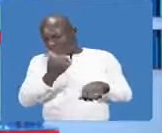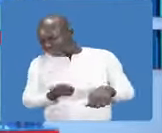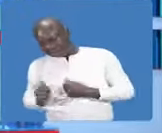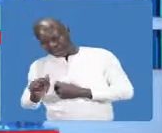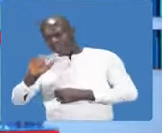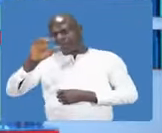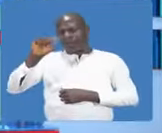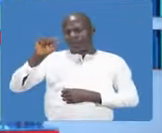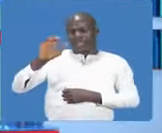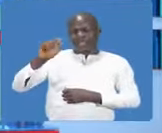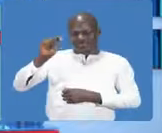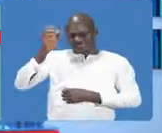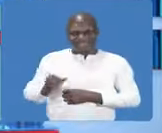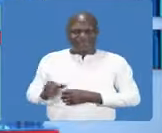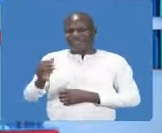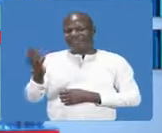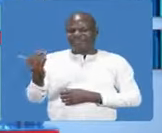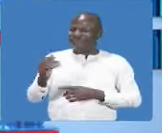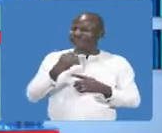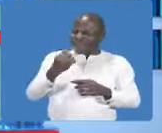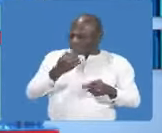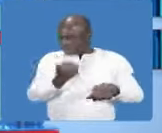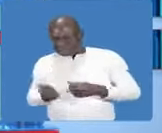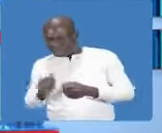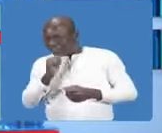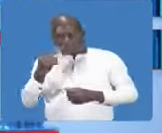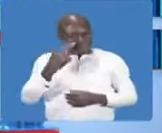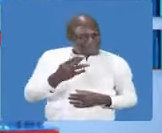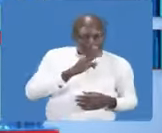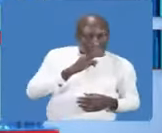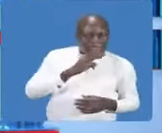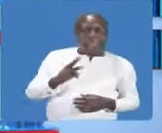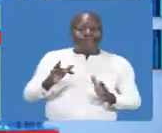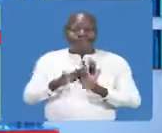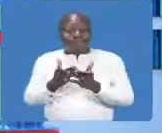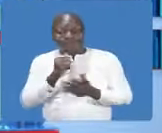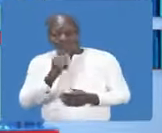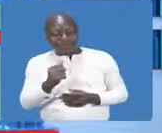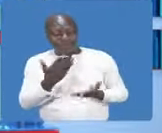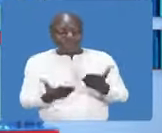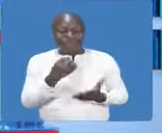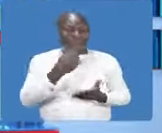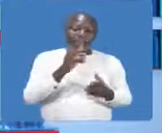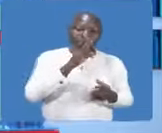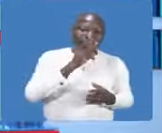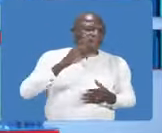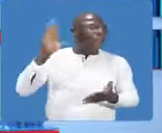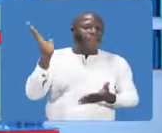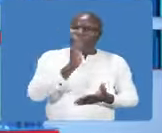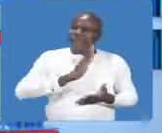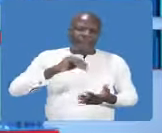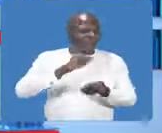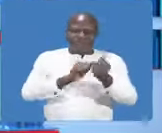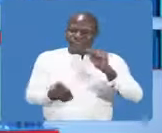kan sɛ ye bɔ na su ɛnso ye hu nsuo ko a ye de no kɔ hyɛ mu sa Bible na anka enzo okwe ni kwa shemu no, enchenji